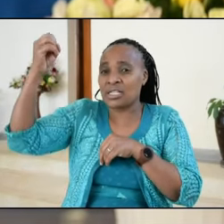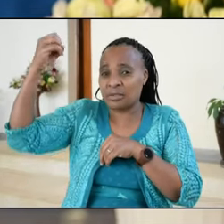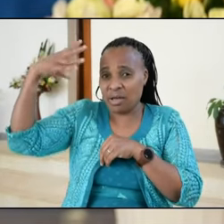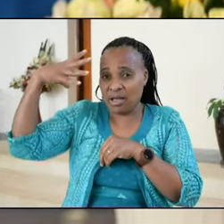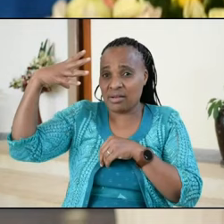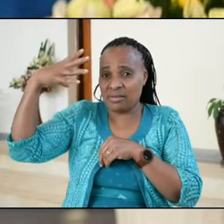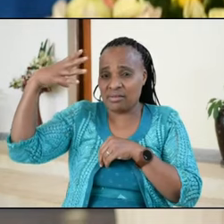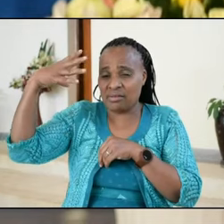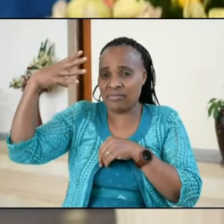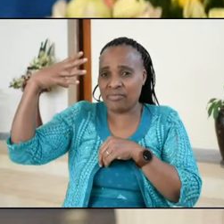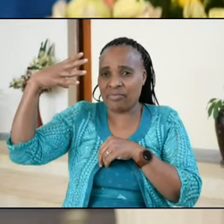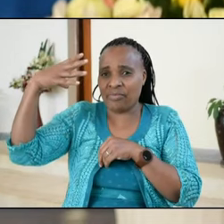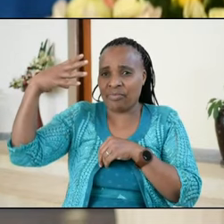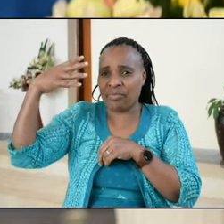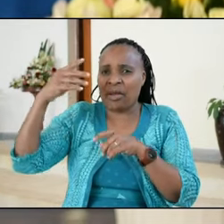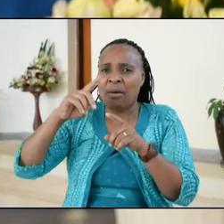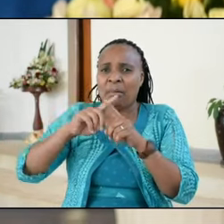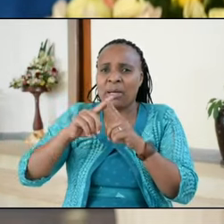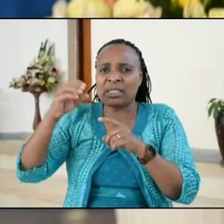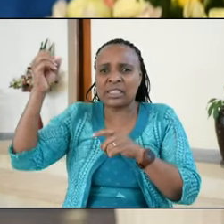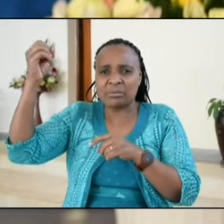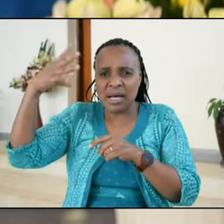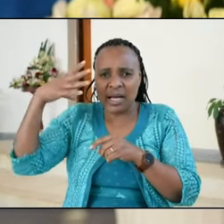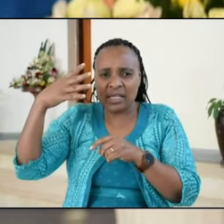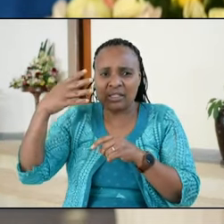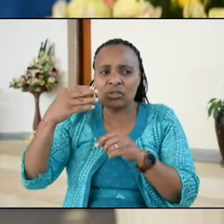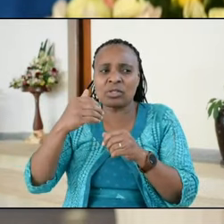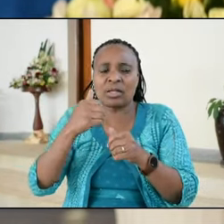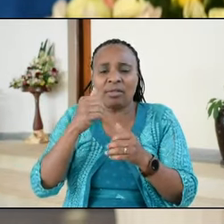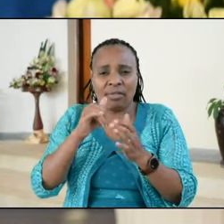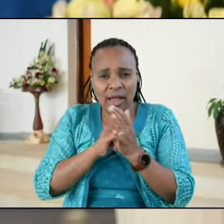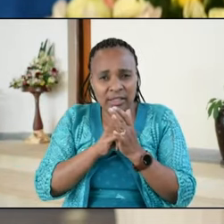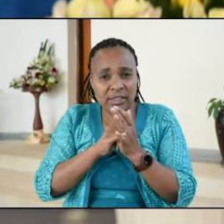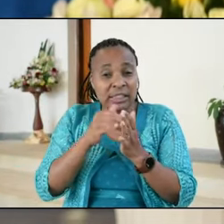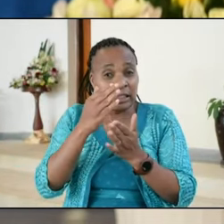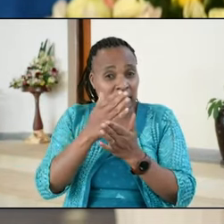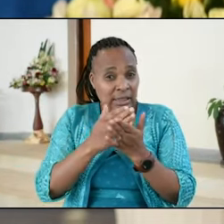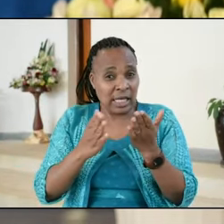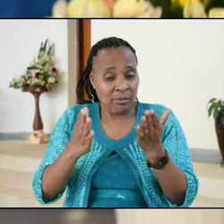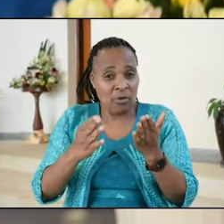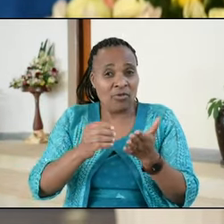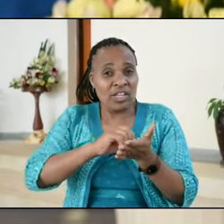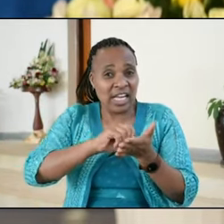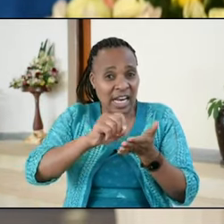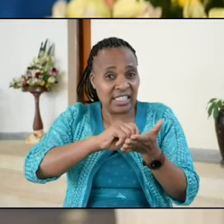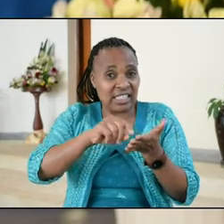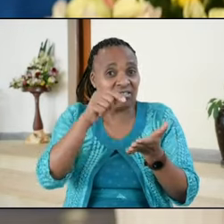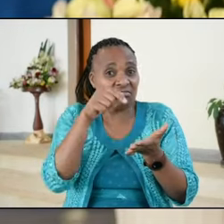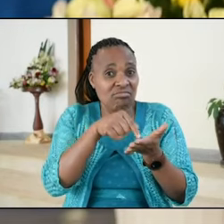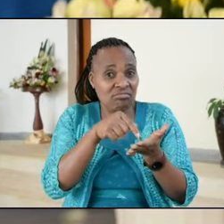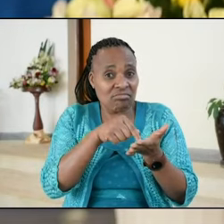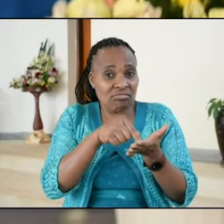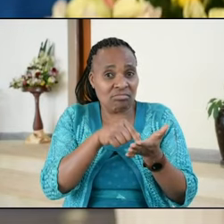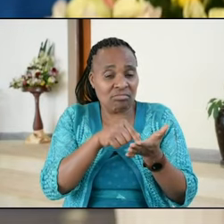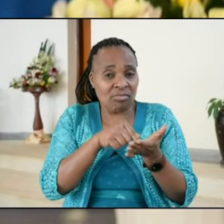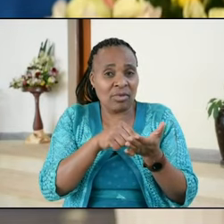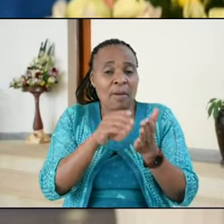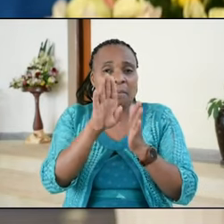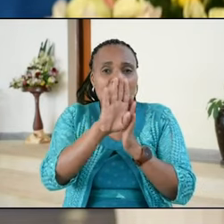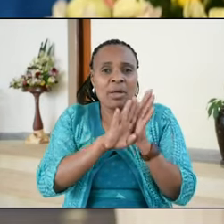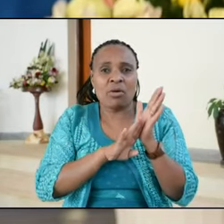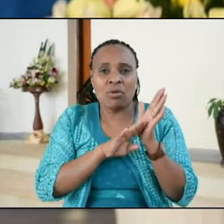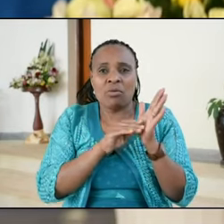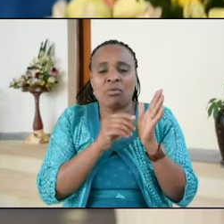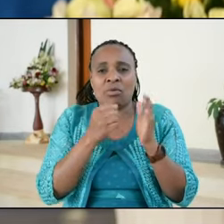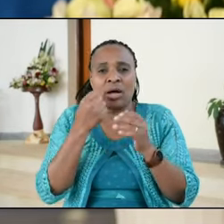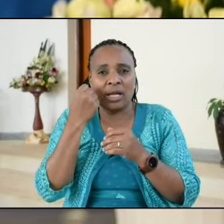God. But inspired as they are, some of the writings are difficult